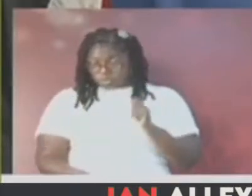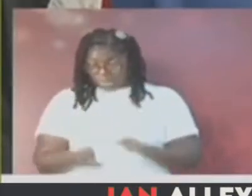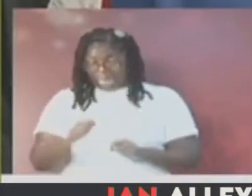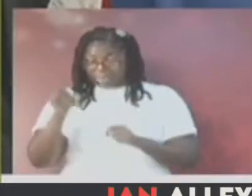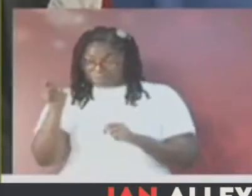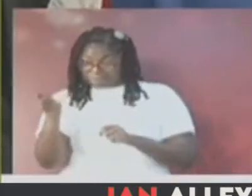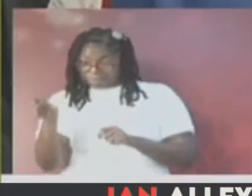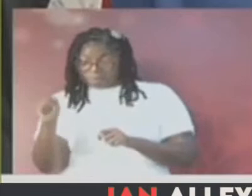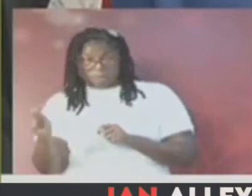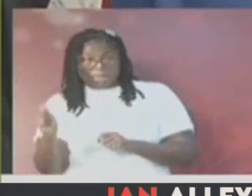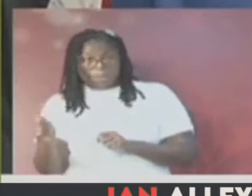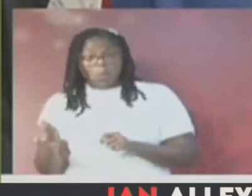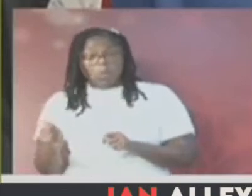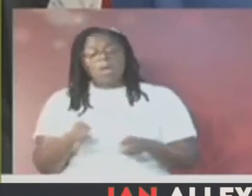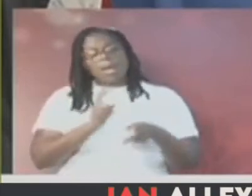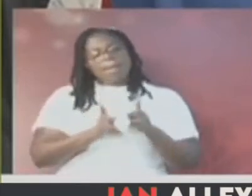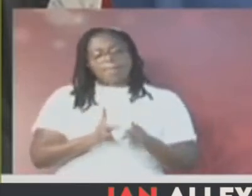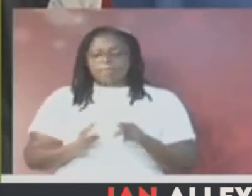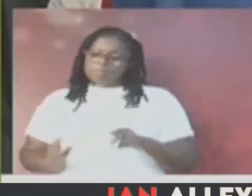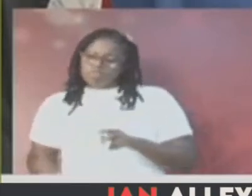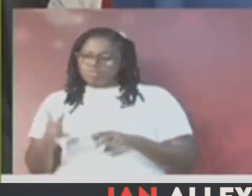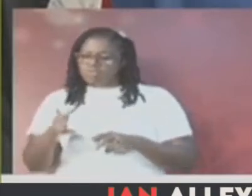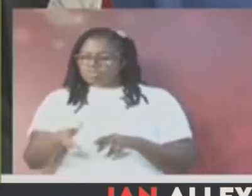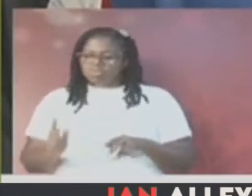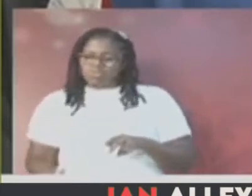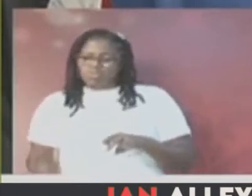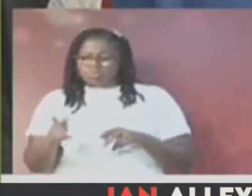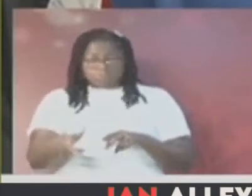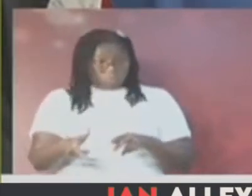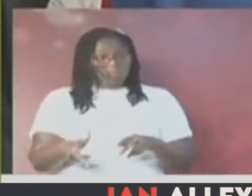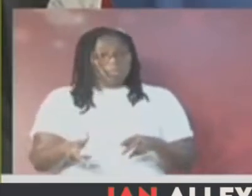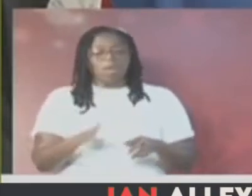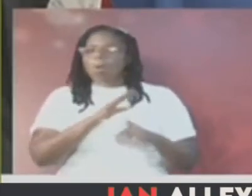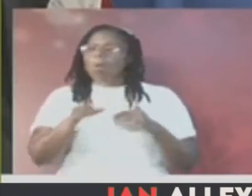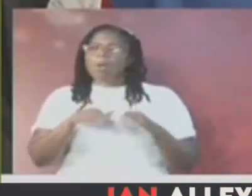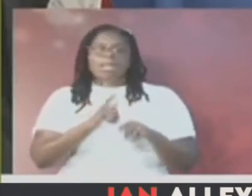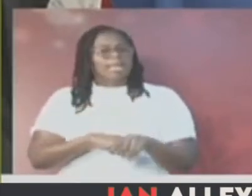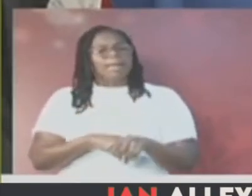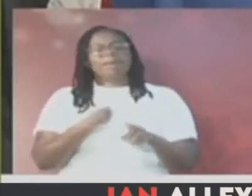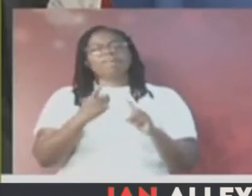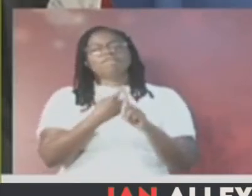people are coming from Guyana by way of CARICOM arrangements into Trinidad and Tobago.